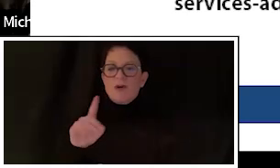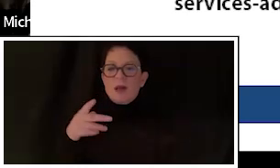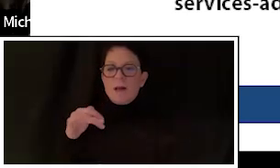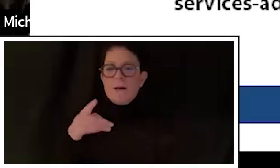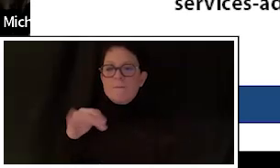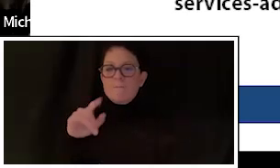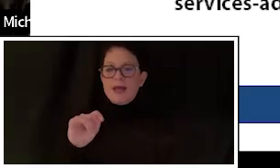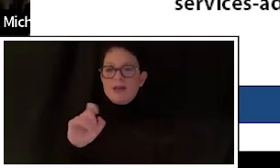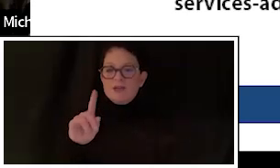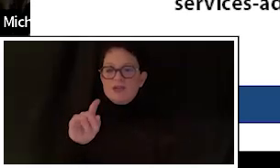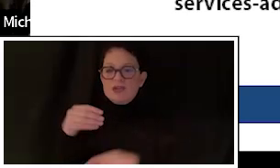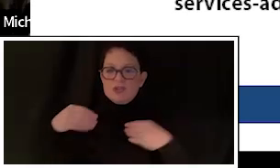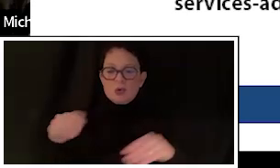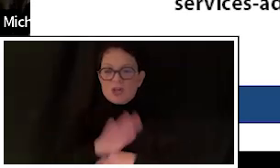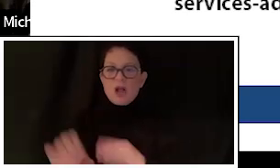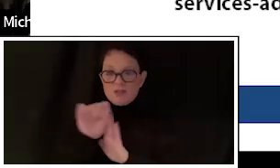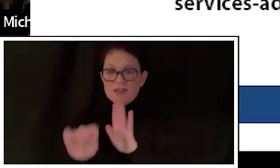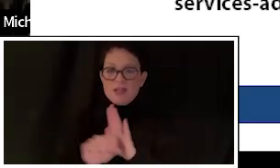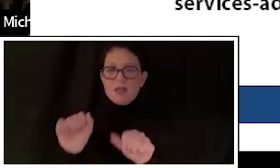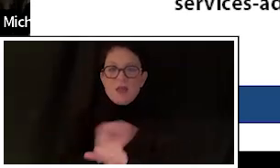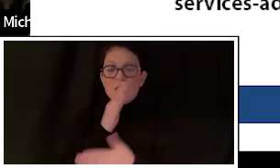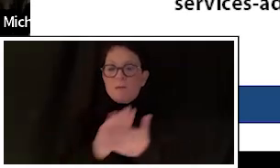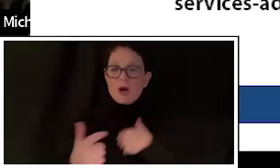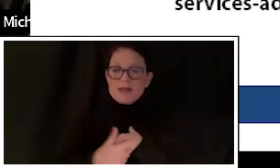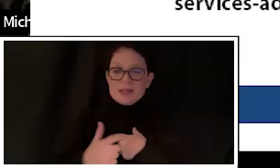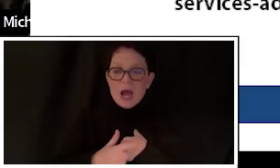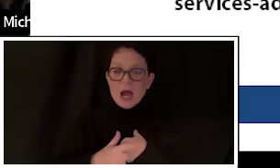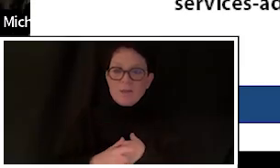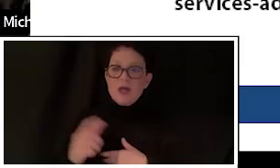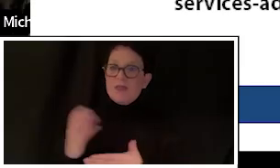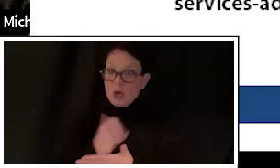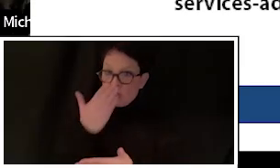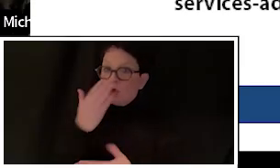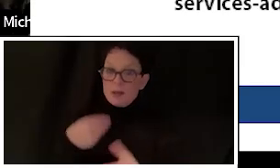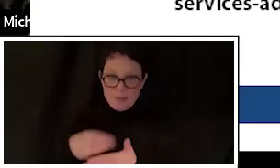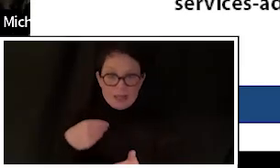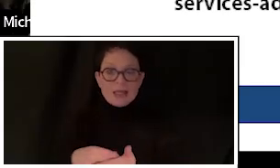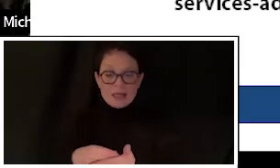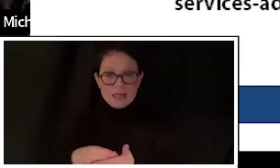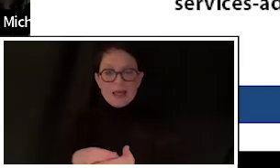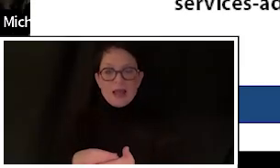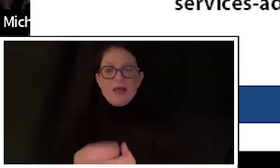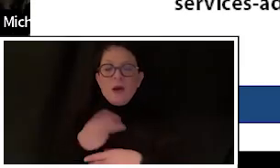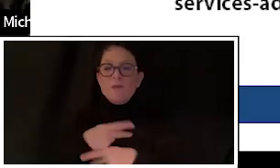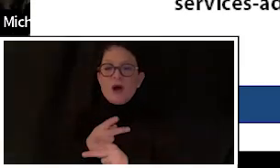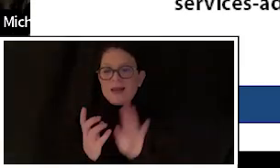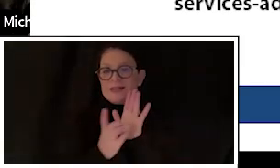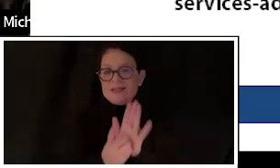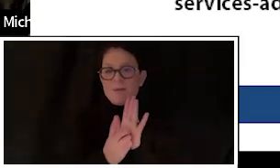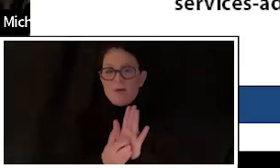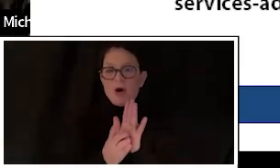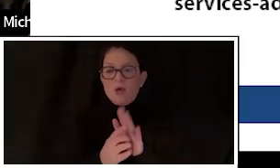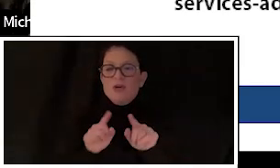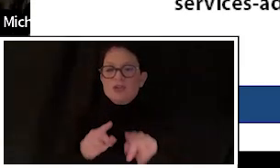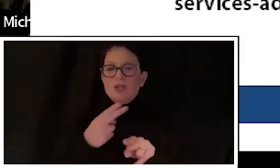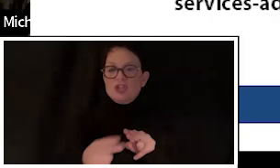across the state. They work part-time, they earn a good wage, and they do product demos in short